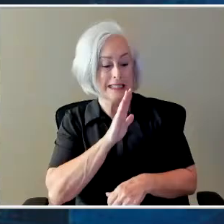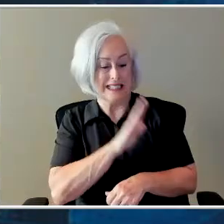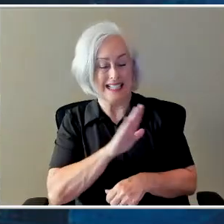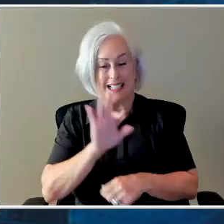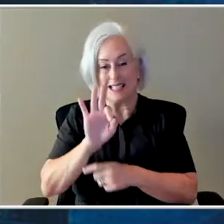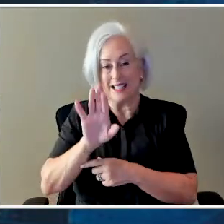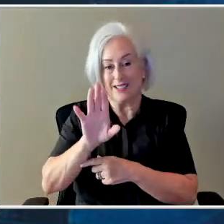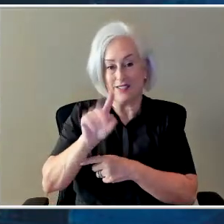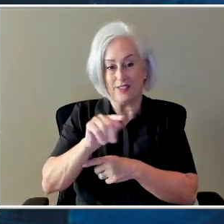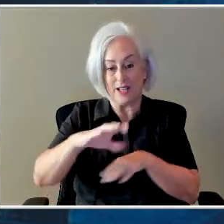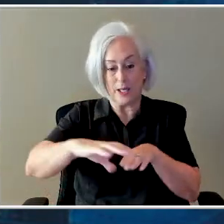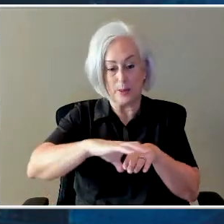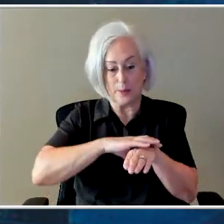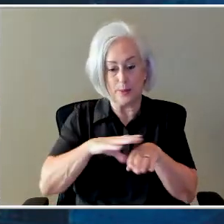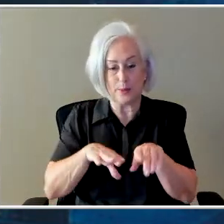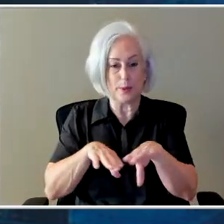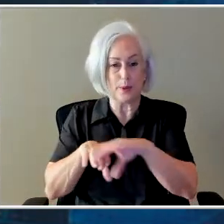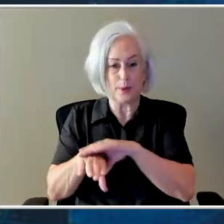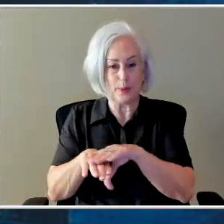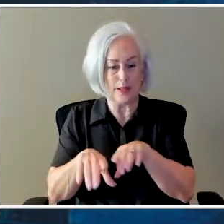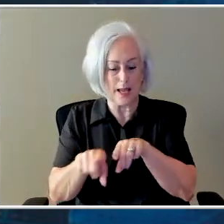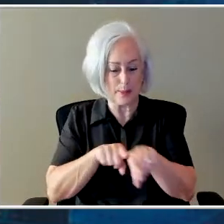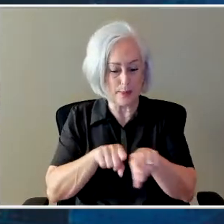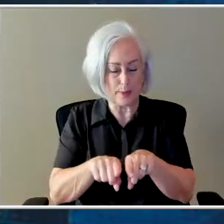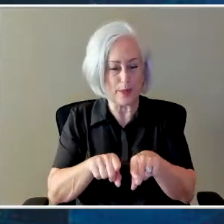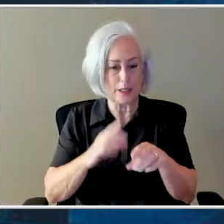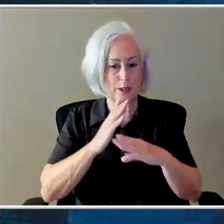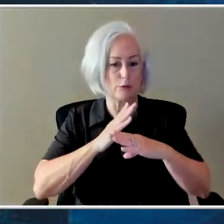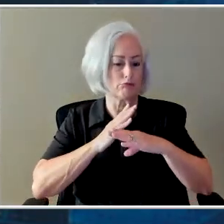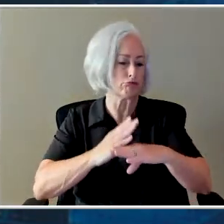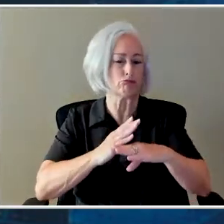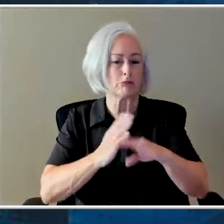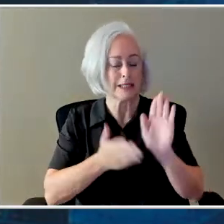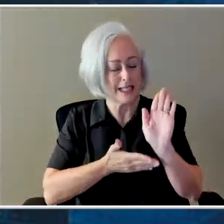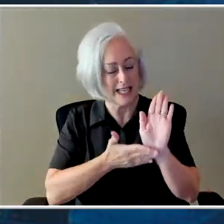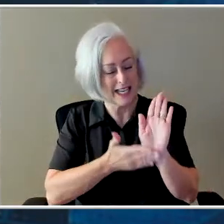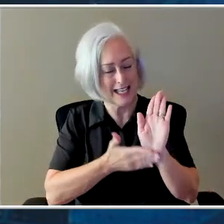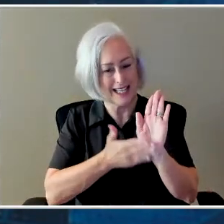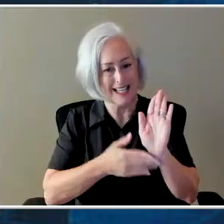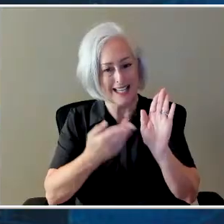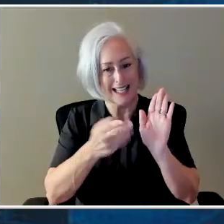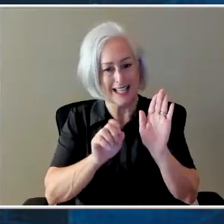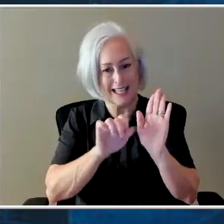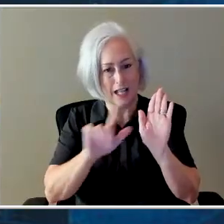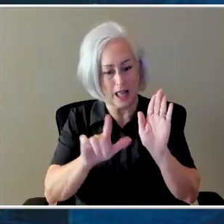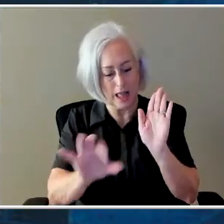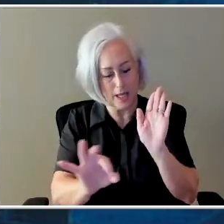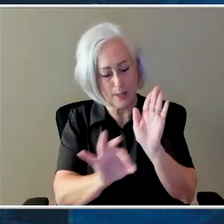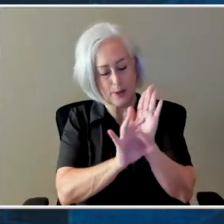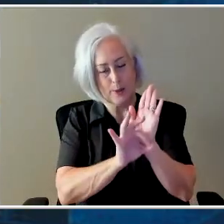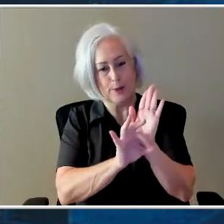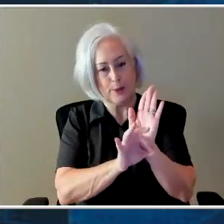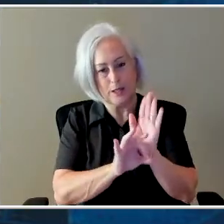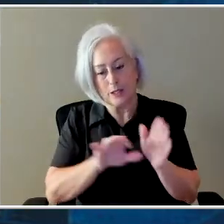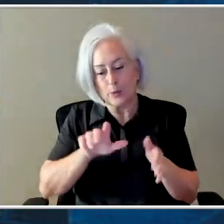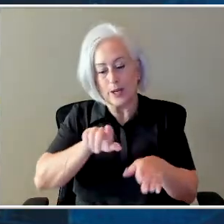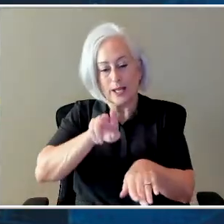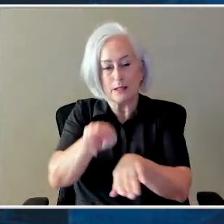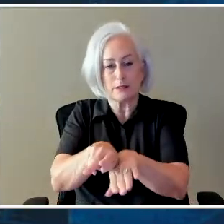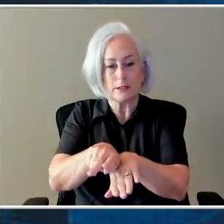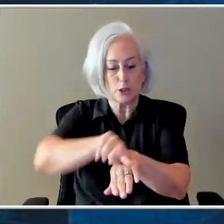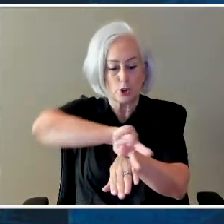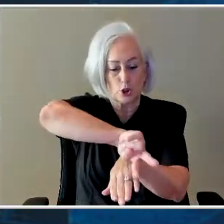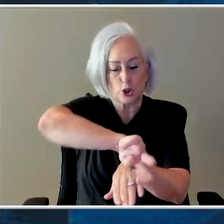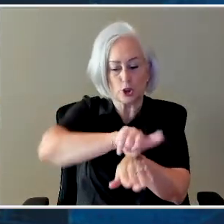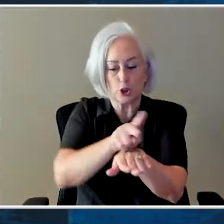any sores like on the heels. We're turning every 2 hours, checking the skin multiple times a day, making sure he's got lots of barrier cream and like all